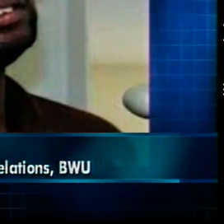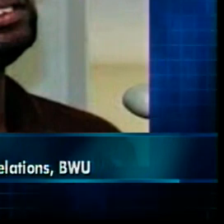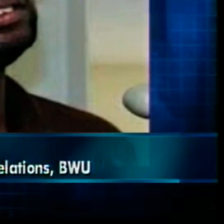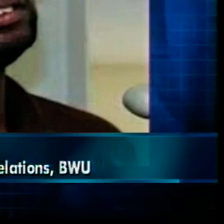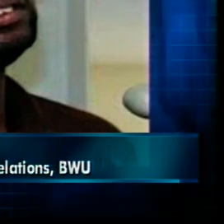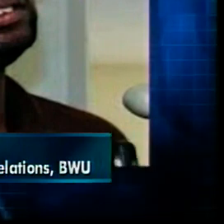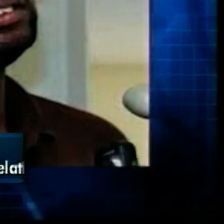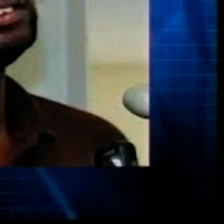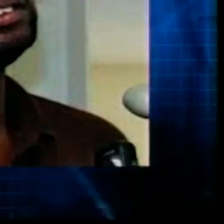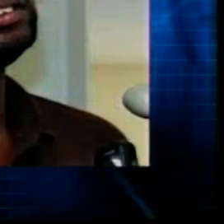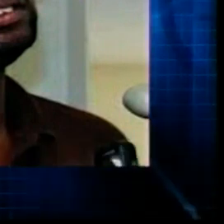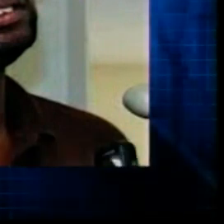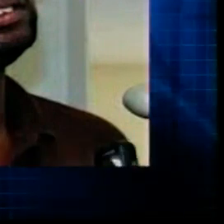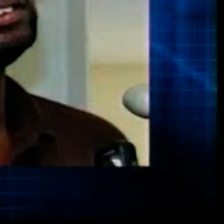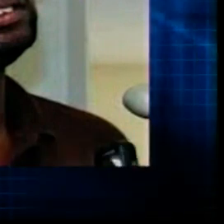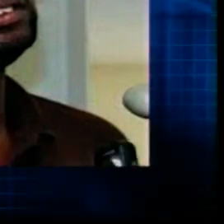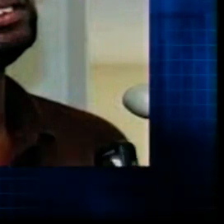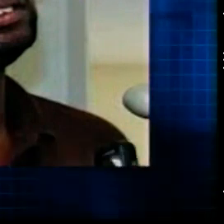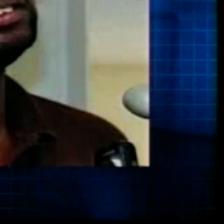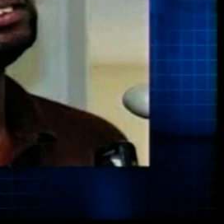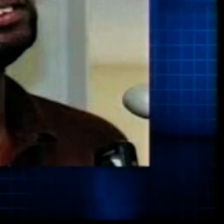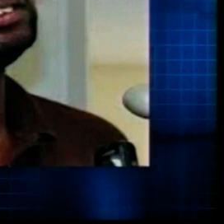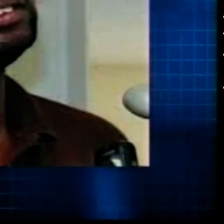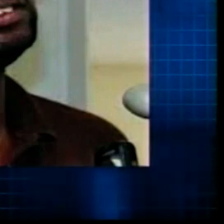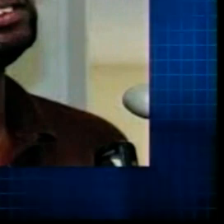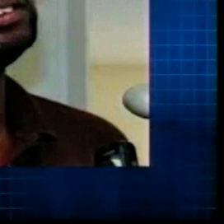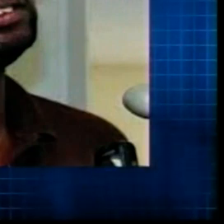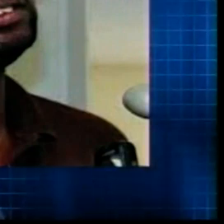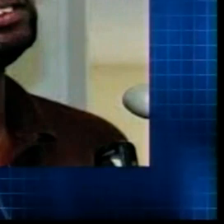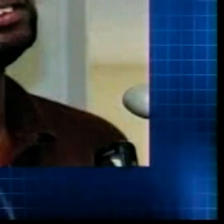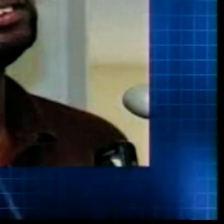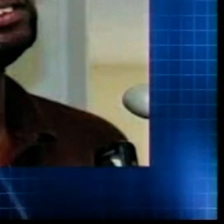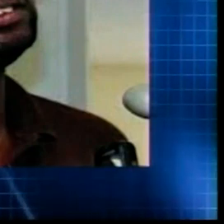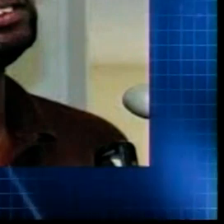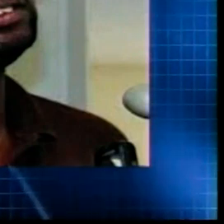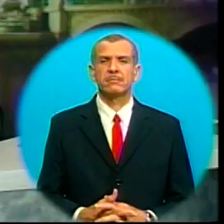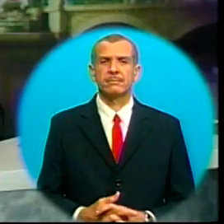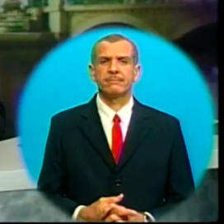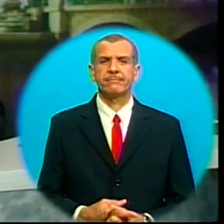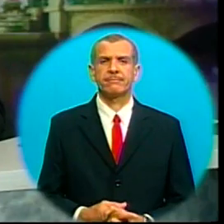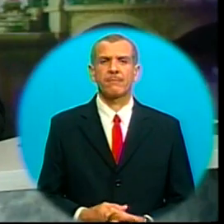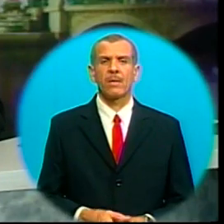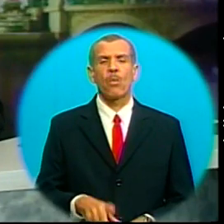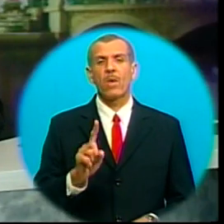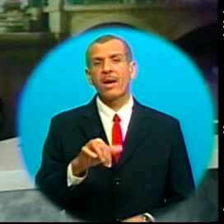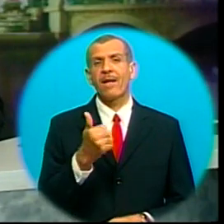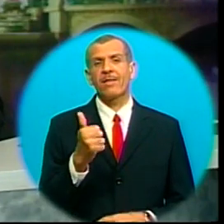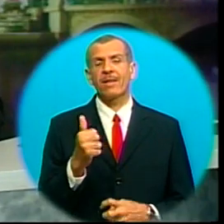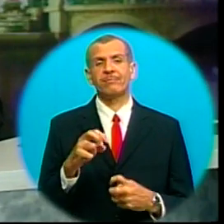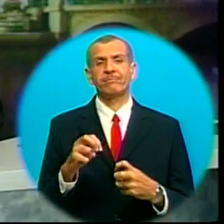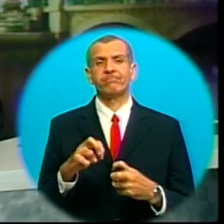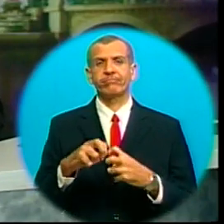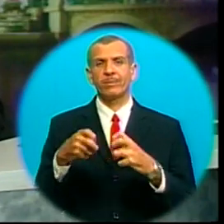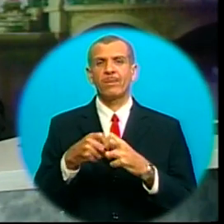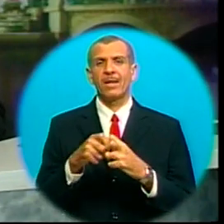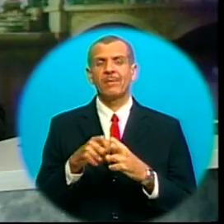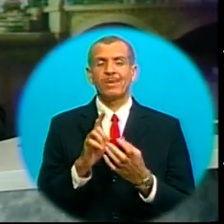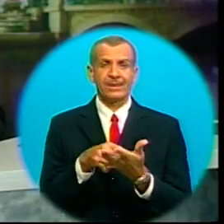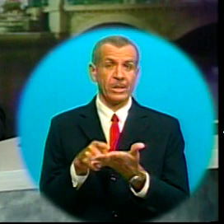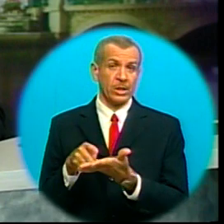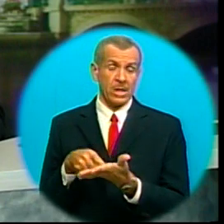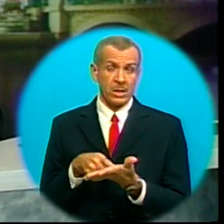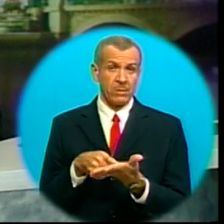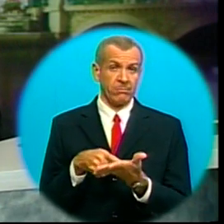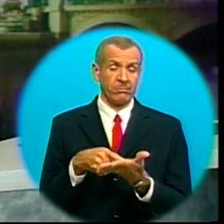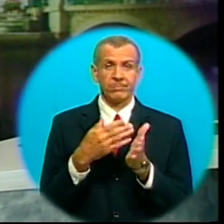going forward to fully rectify the problem with the air quality in the tower. One of the other issues that will be discussed